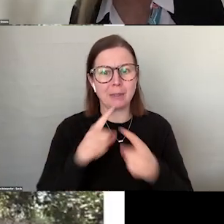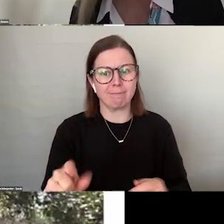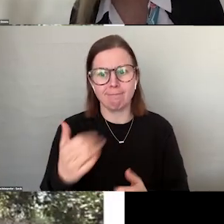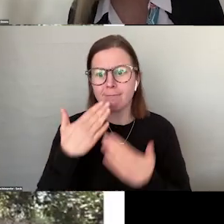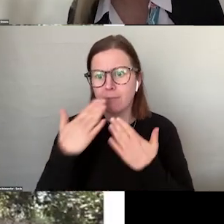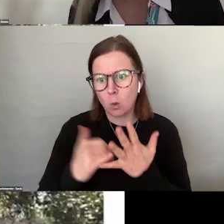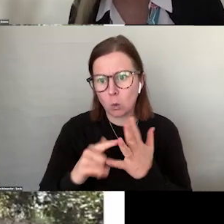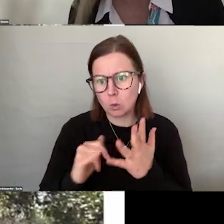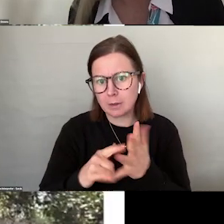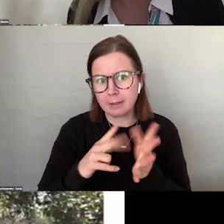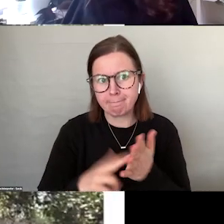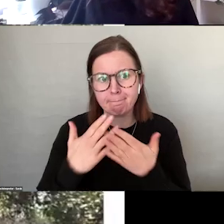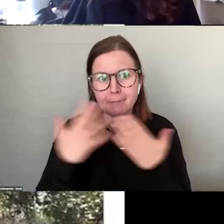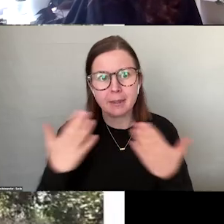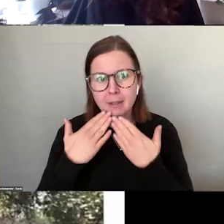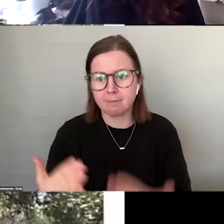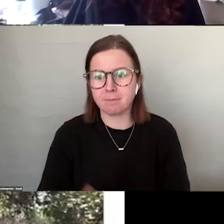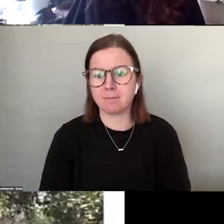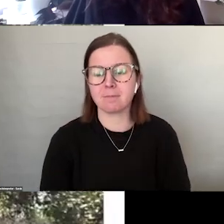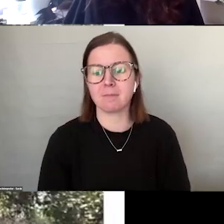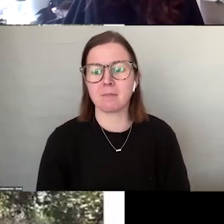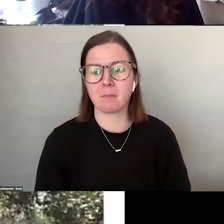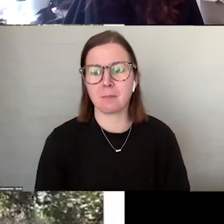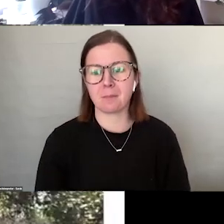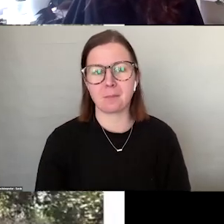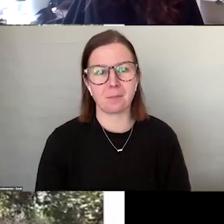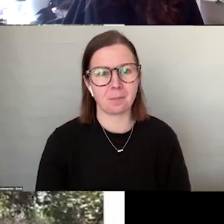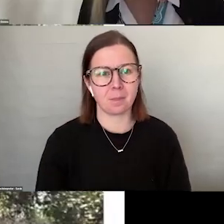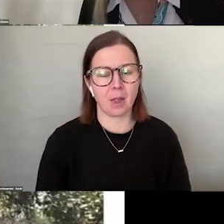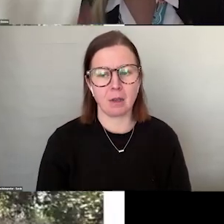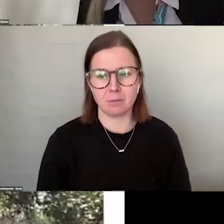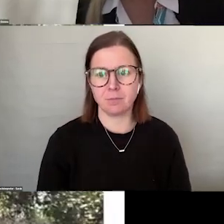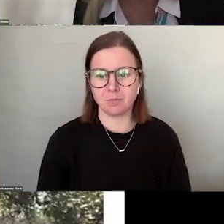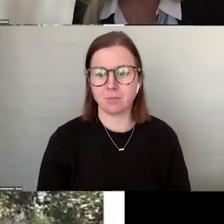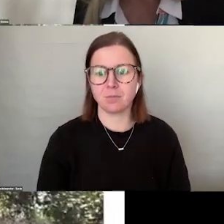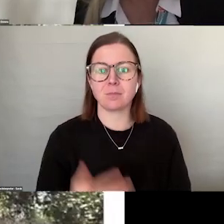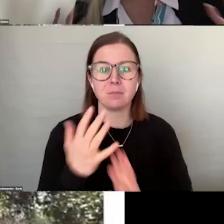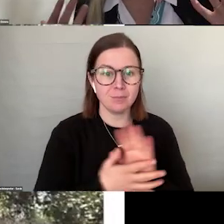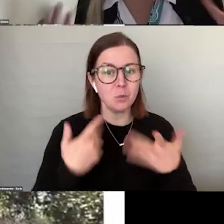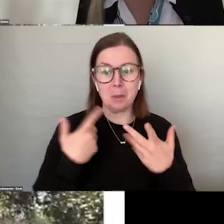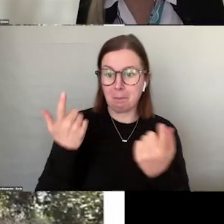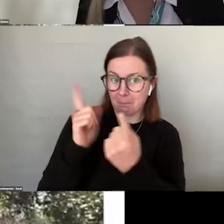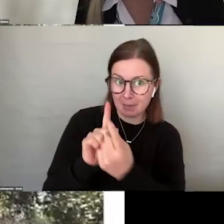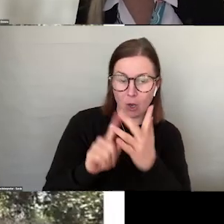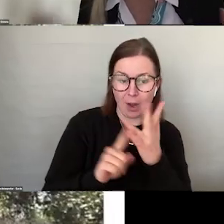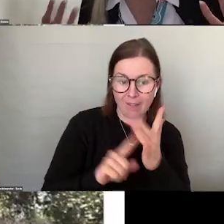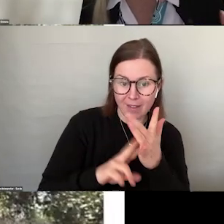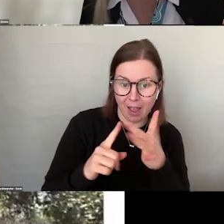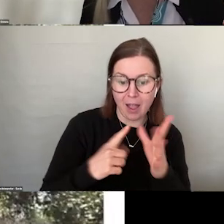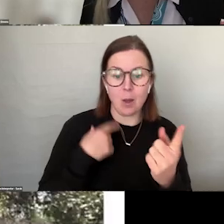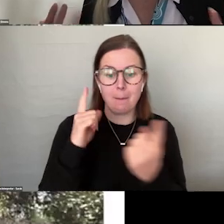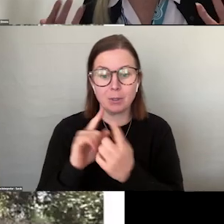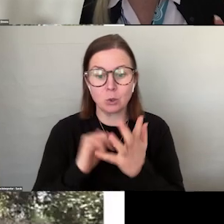so much. You're welcome. Thank you. It's lovely. So we've met Olivia, we've met Susan, and